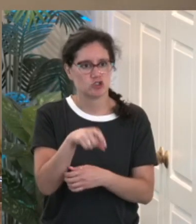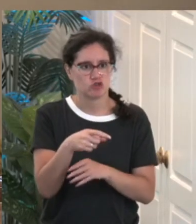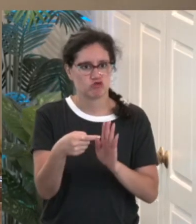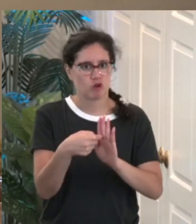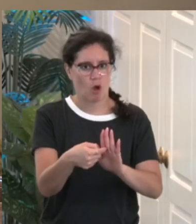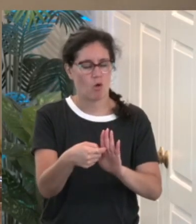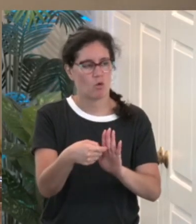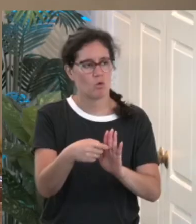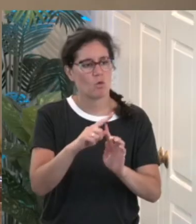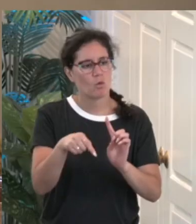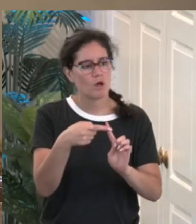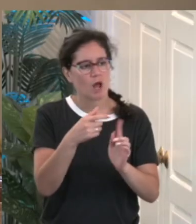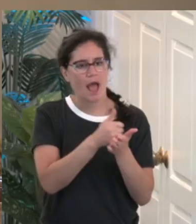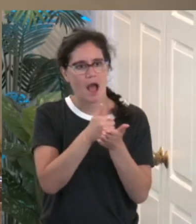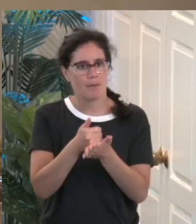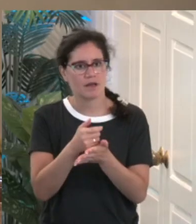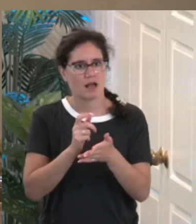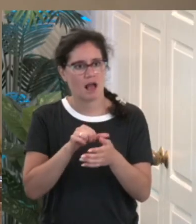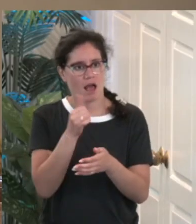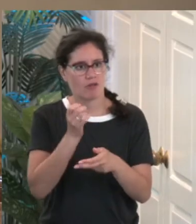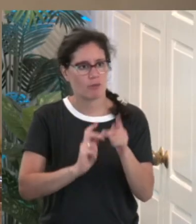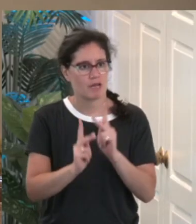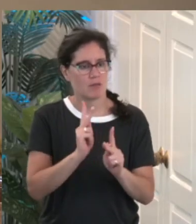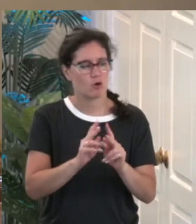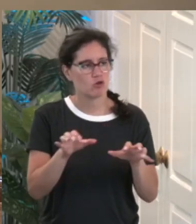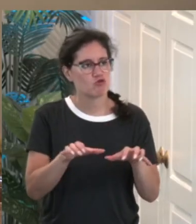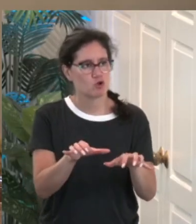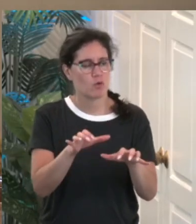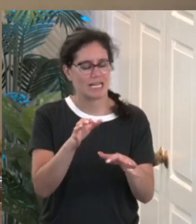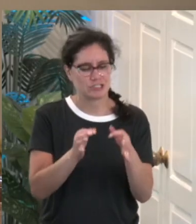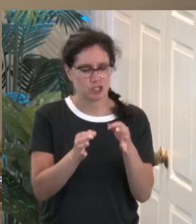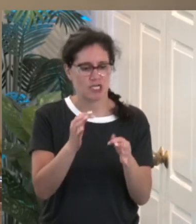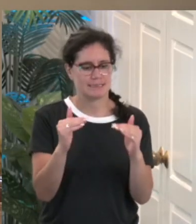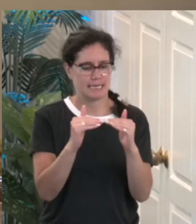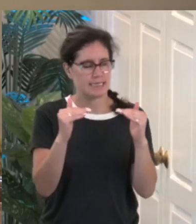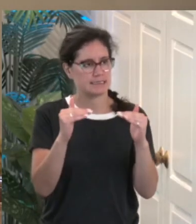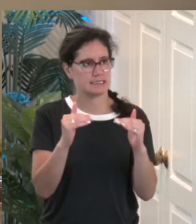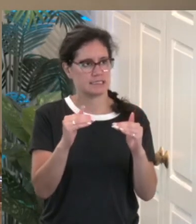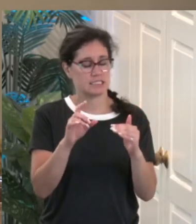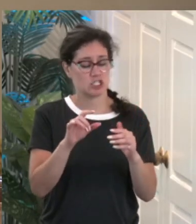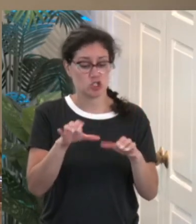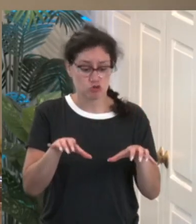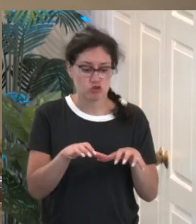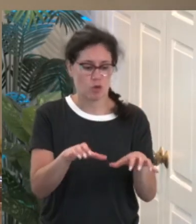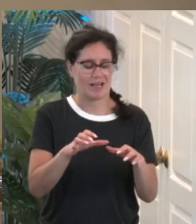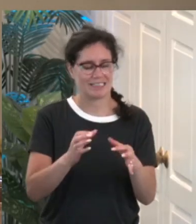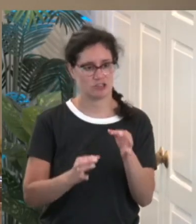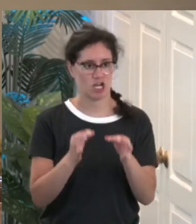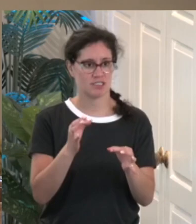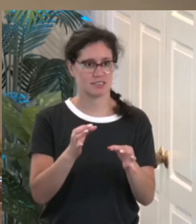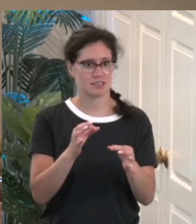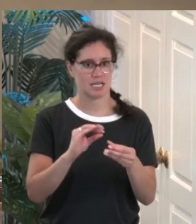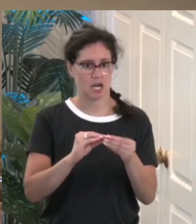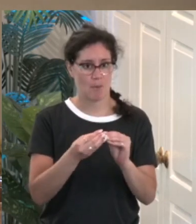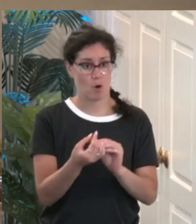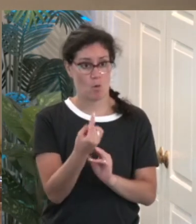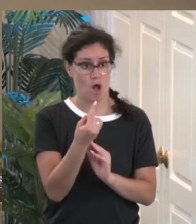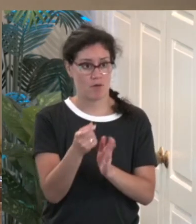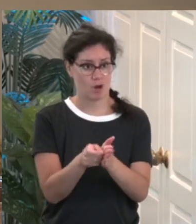doing justice. These are the people who need. So doing justice is the number one requirement for